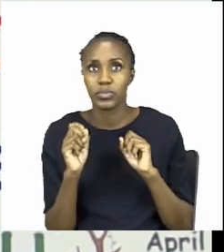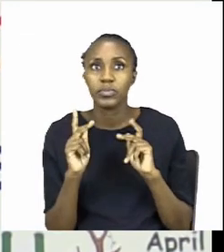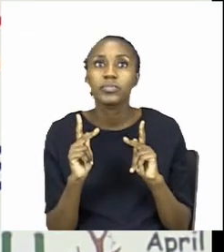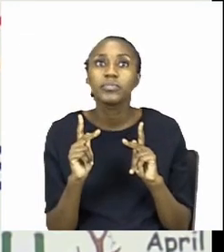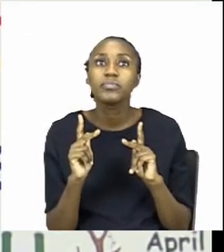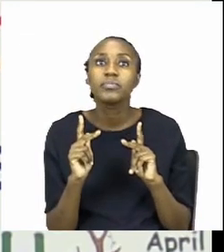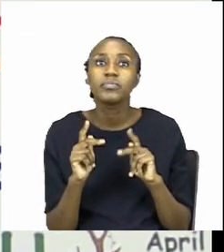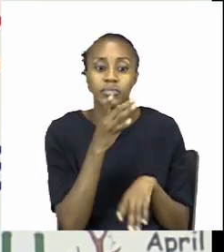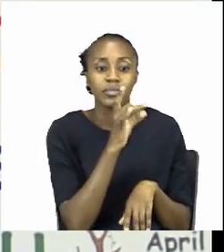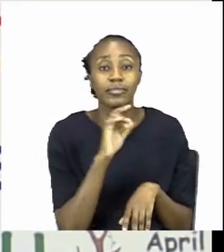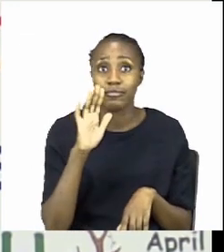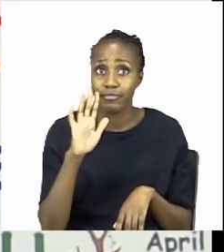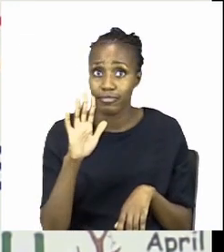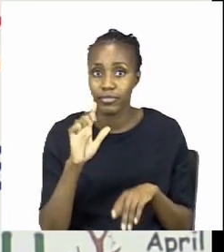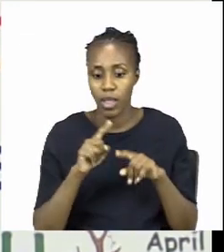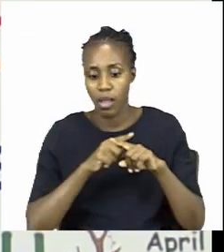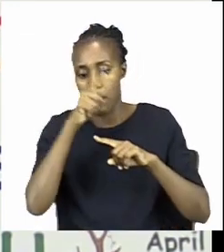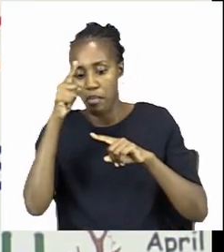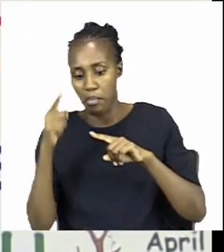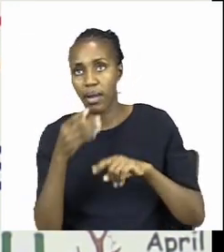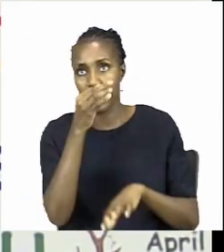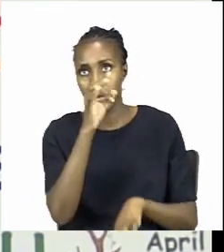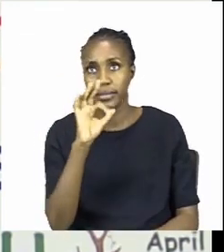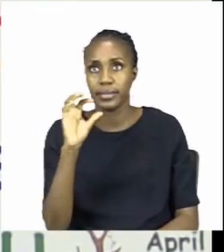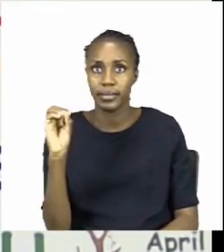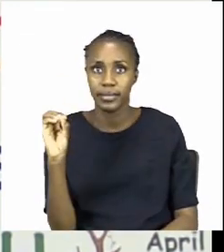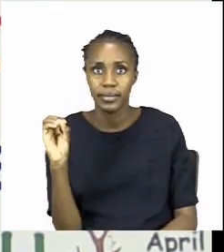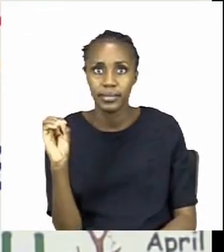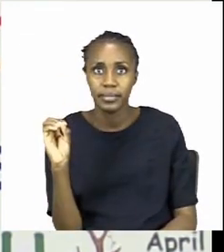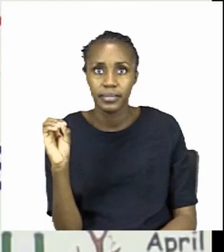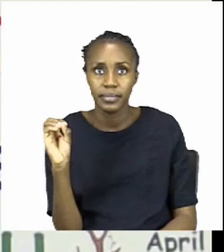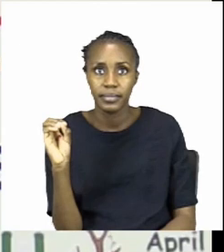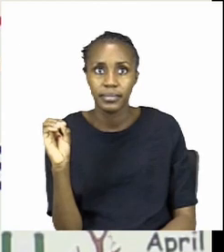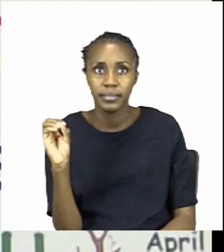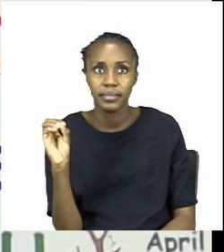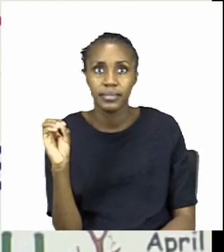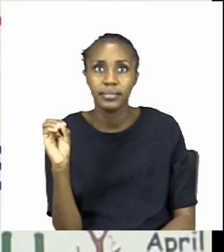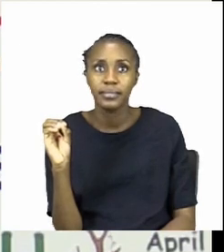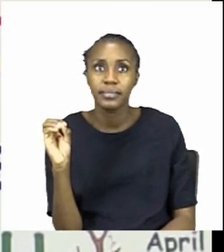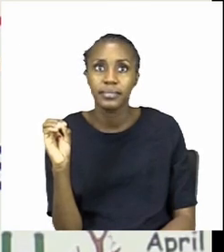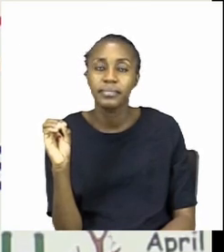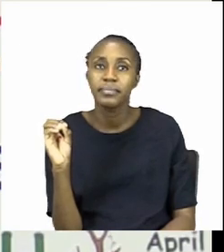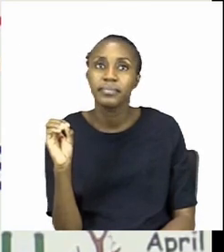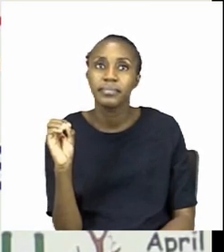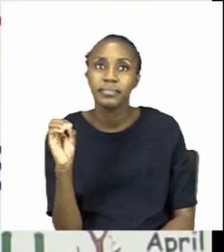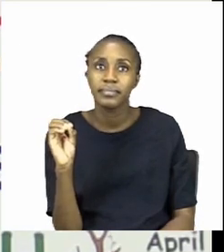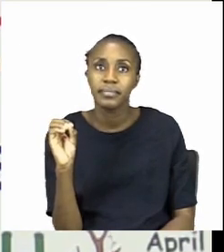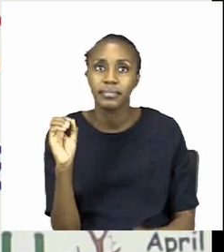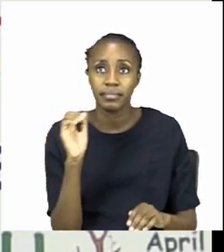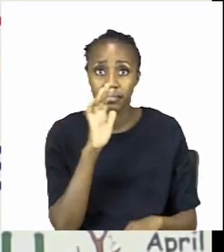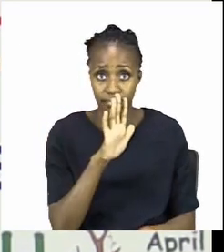this case 85 will now turn into 90 because boys and girls, remember